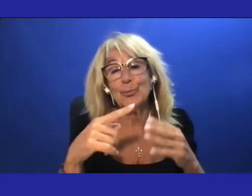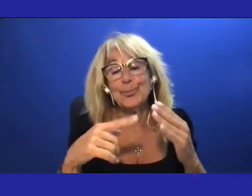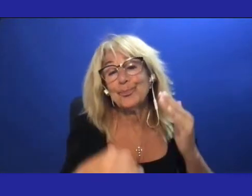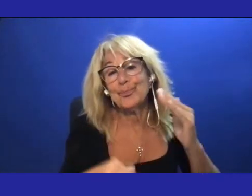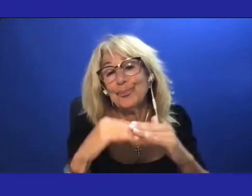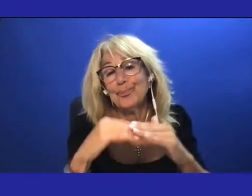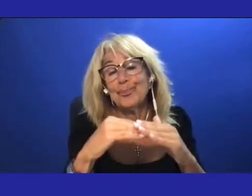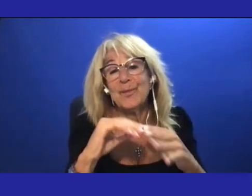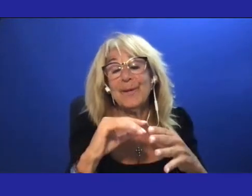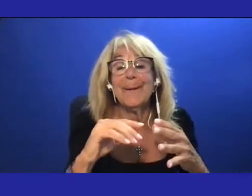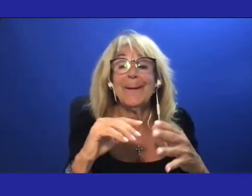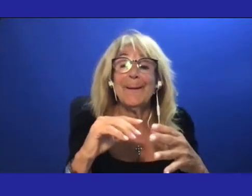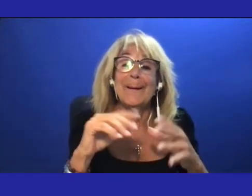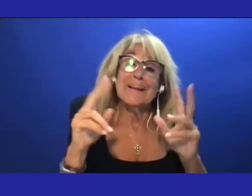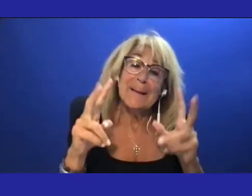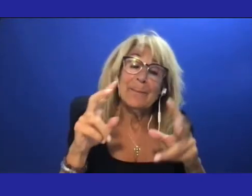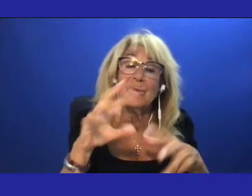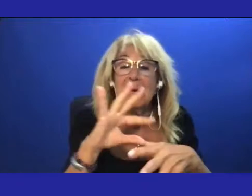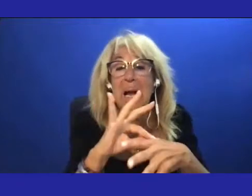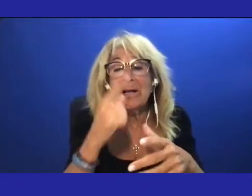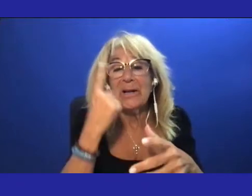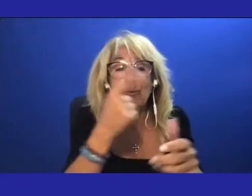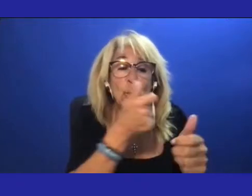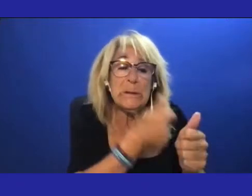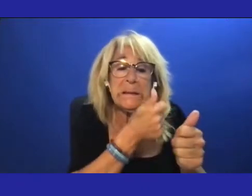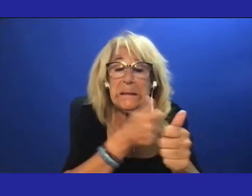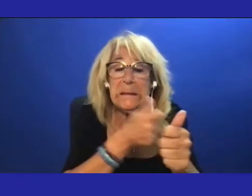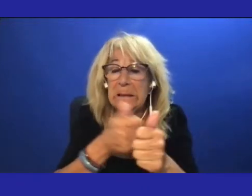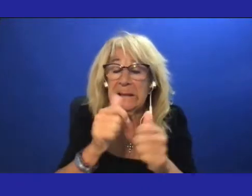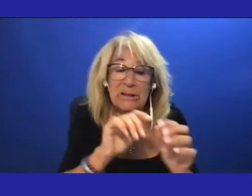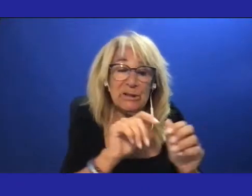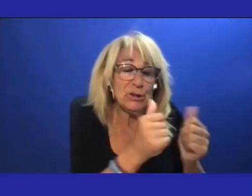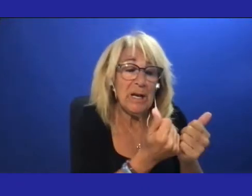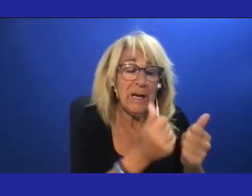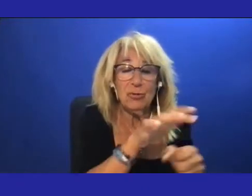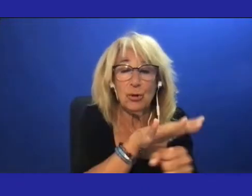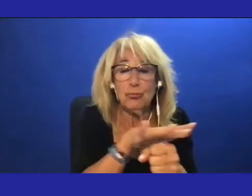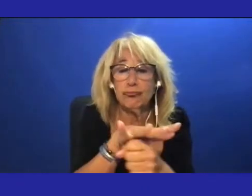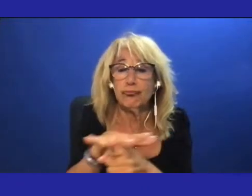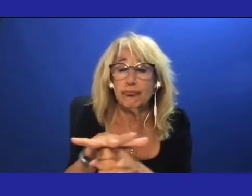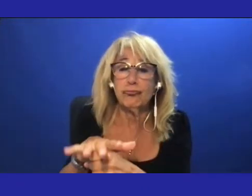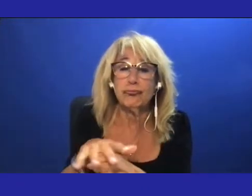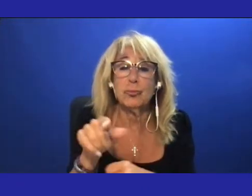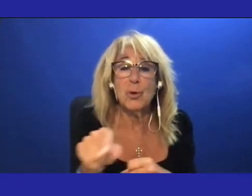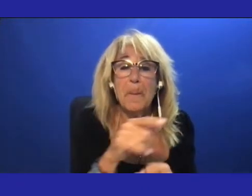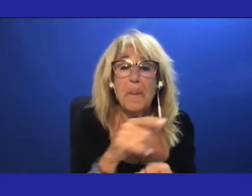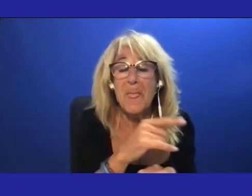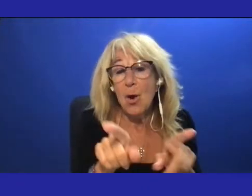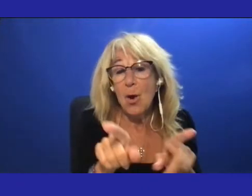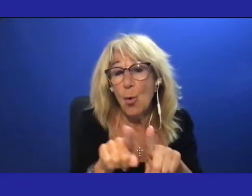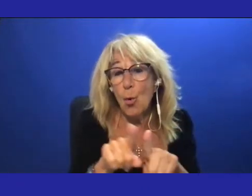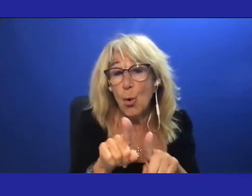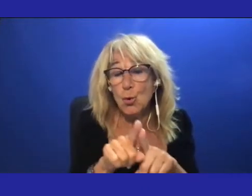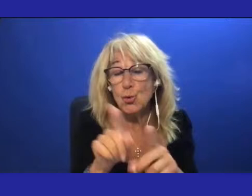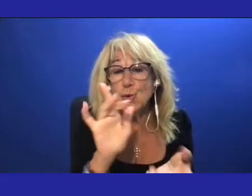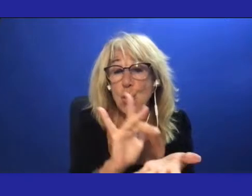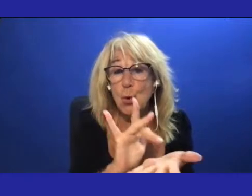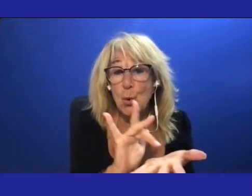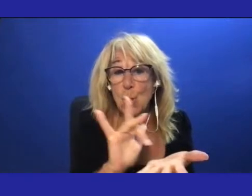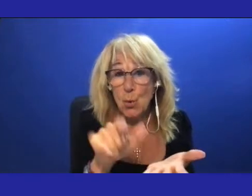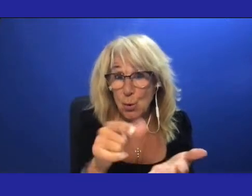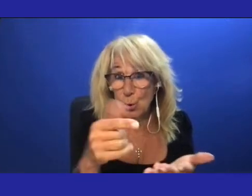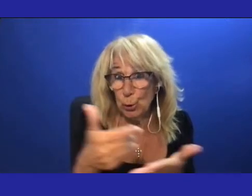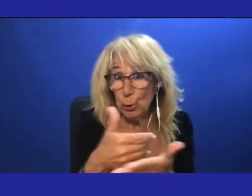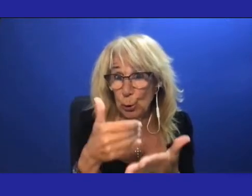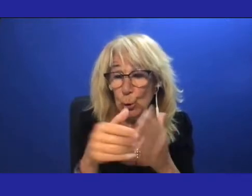areas. As I mentioned, the 4th scope of work, healthcare consumerism, is a relatively newer one, and we've